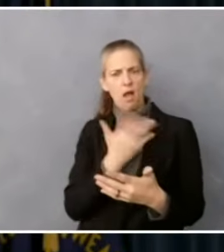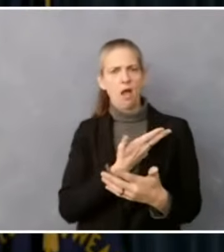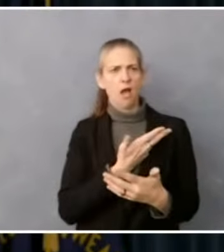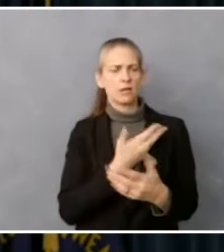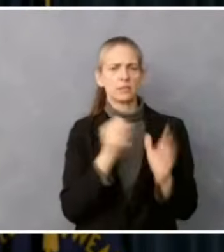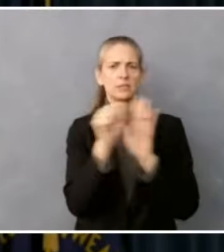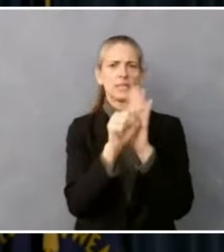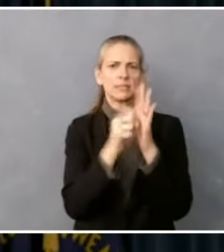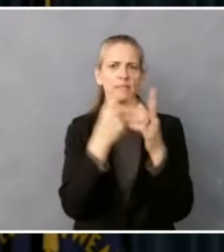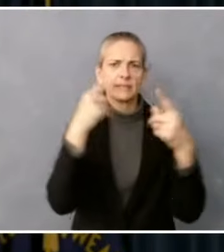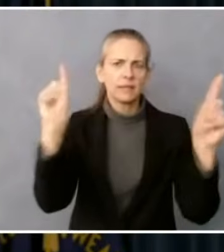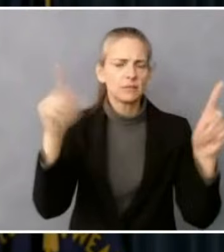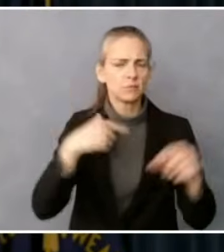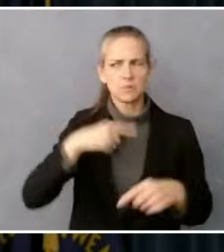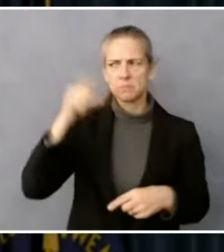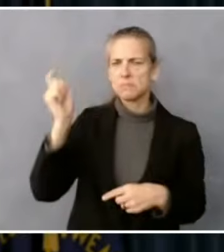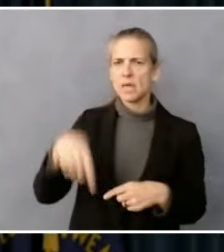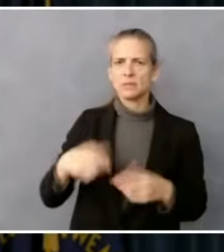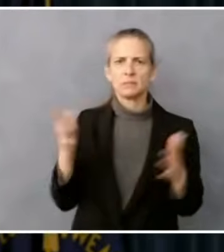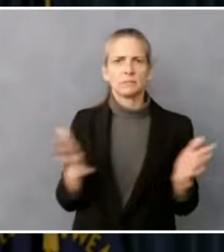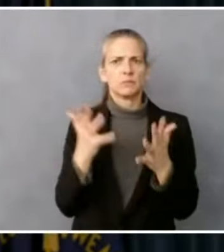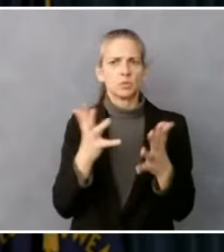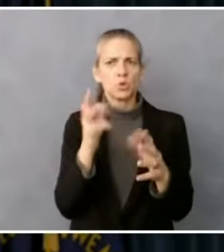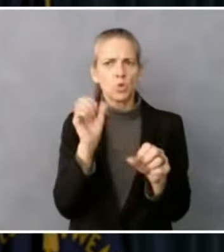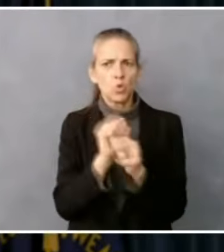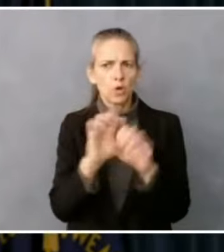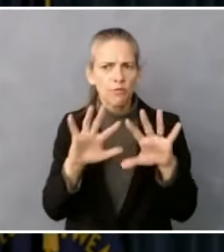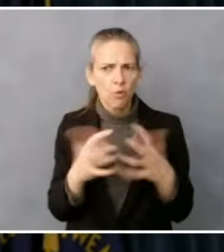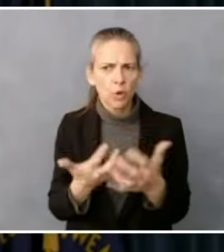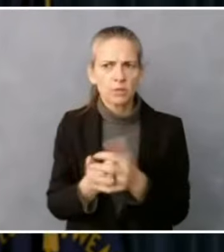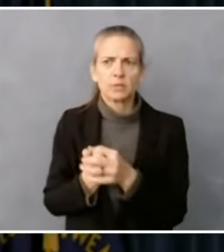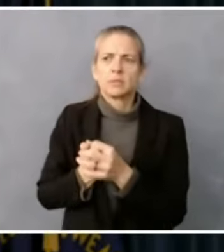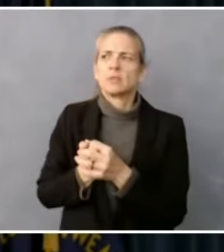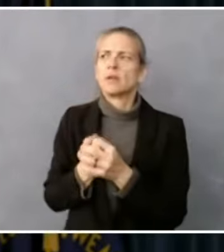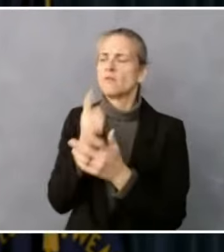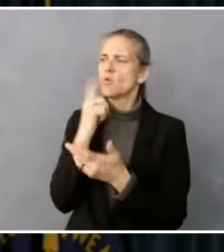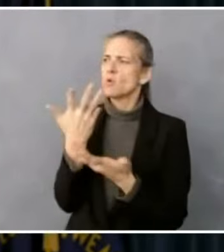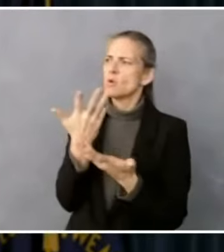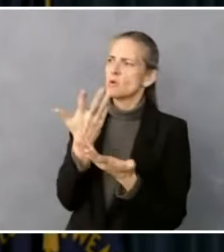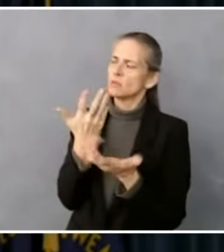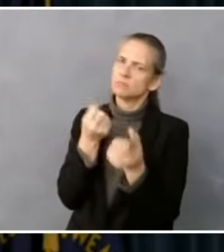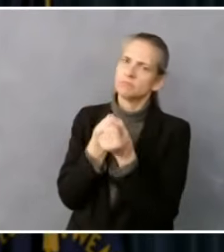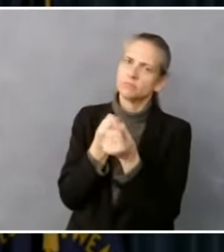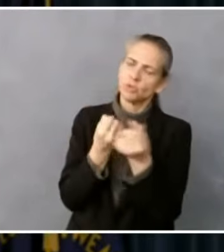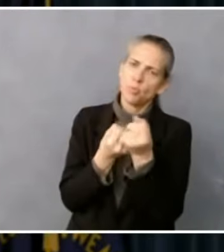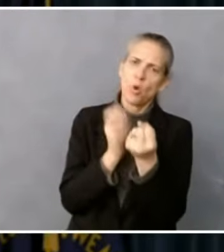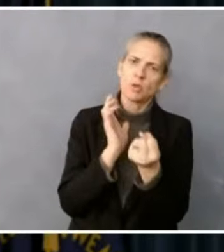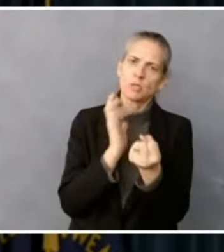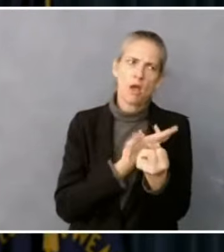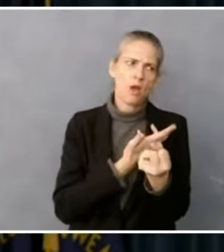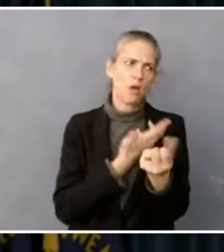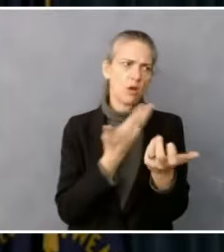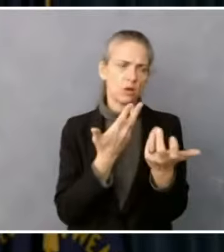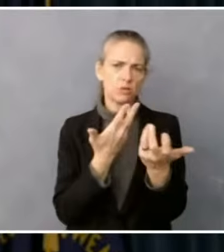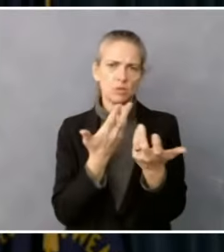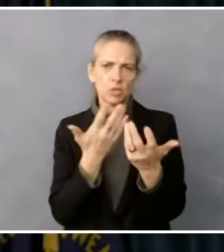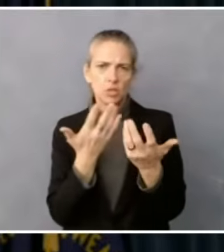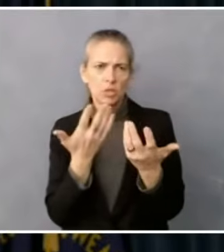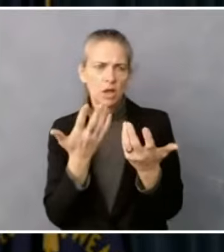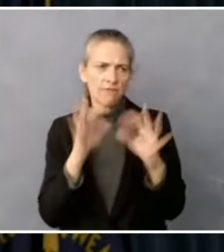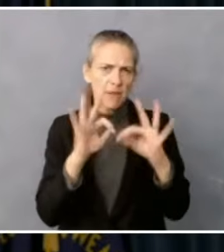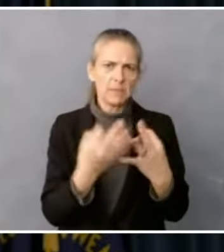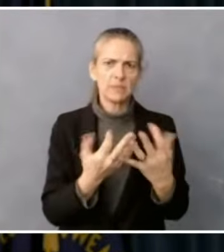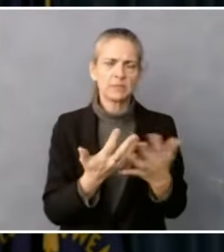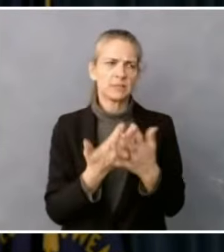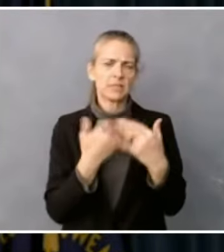workforce, help our families save, support our businesses, and give our kids a chance at a strong education.